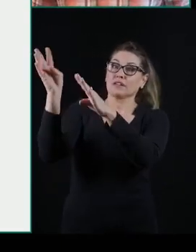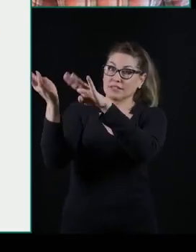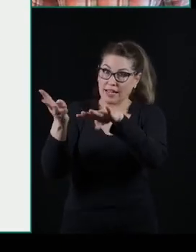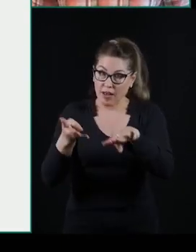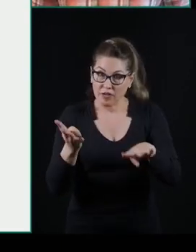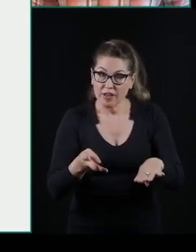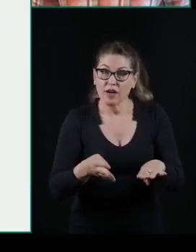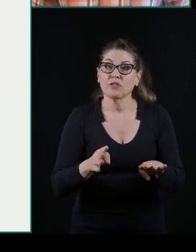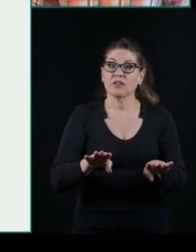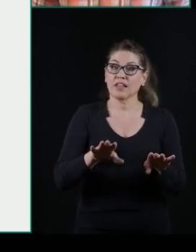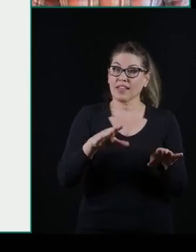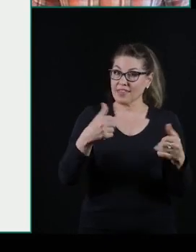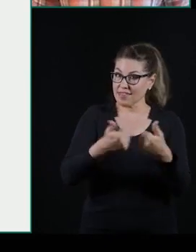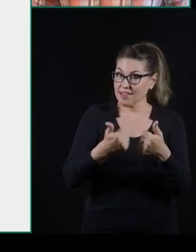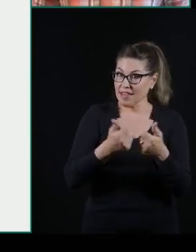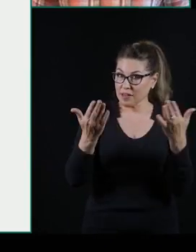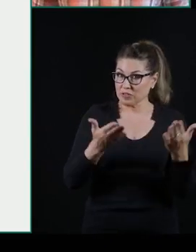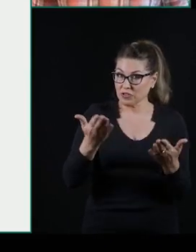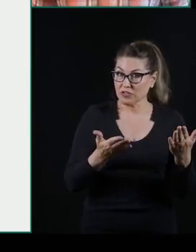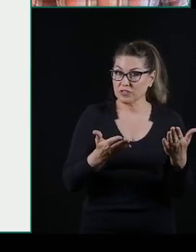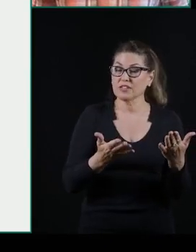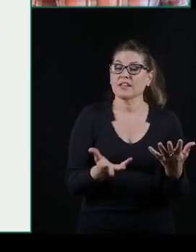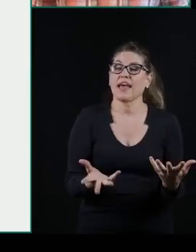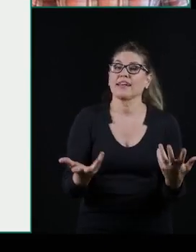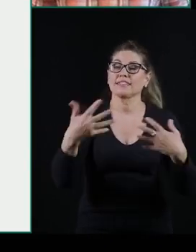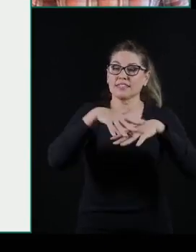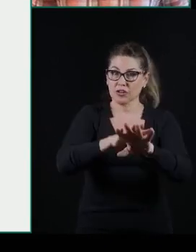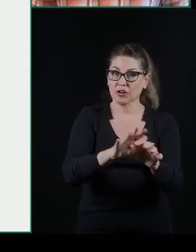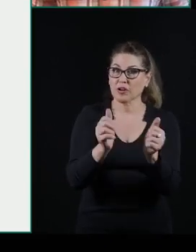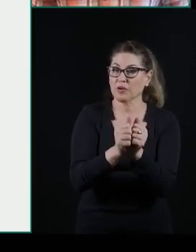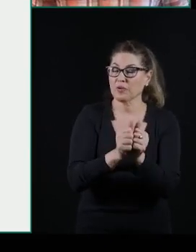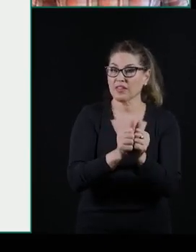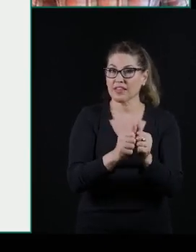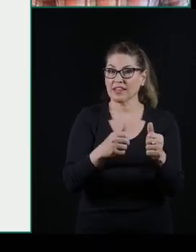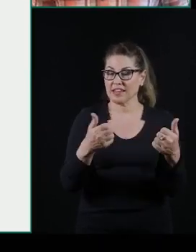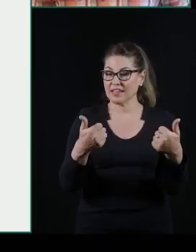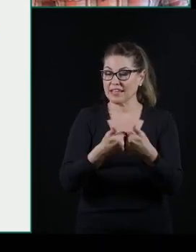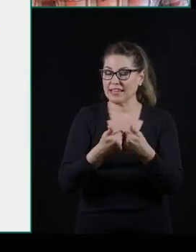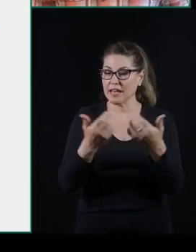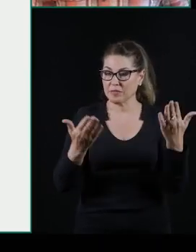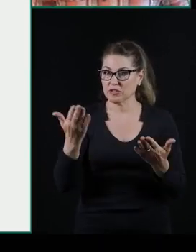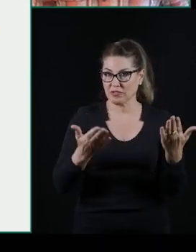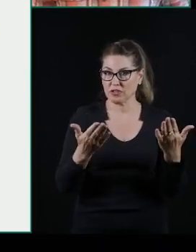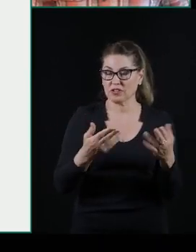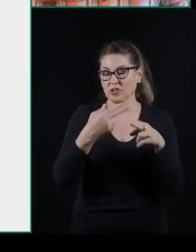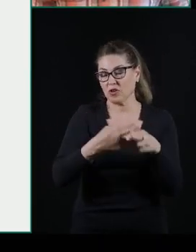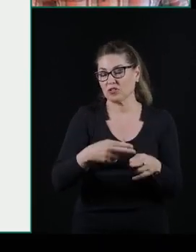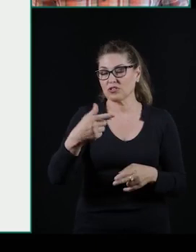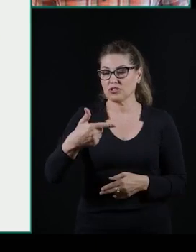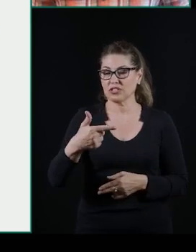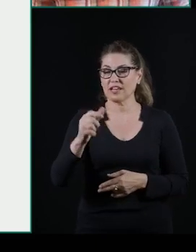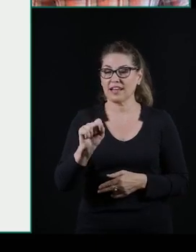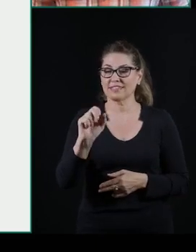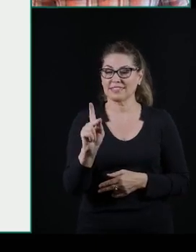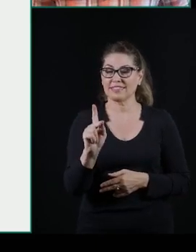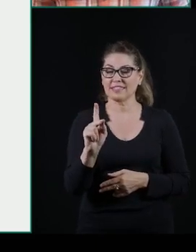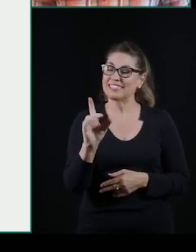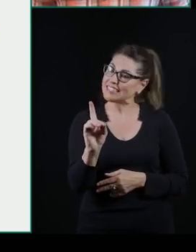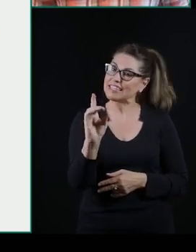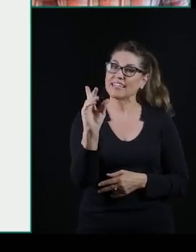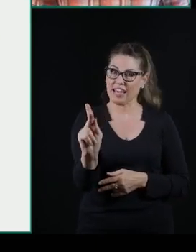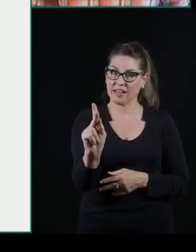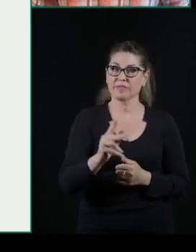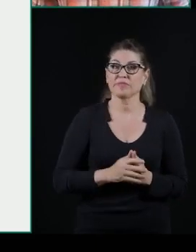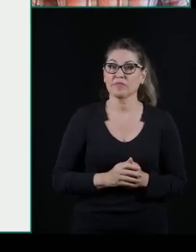sample game server that's been integrated with the gaming server SDK, also known as the GSDK. Now, the Open